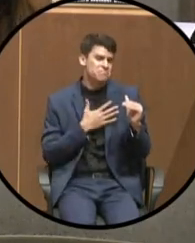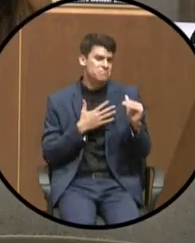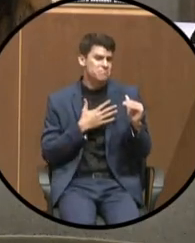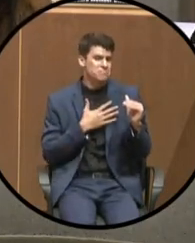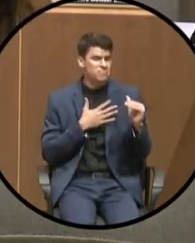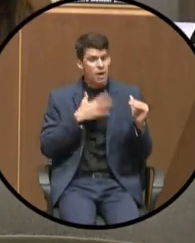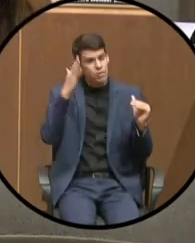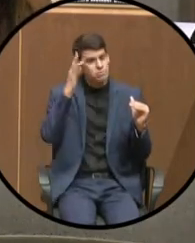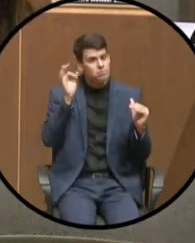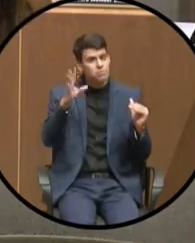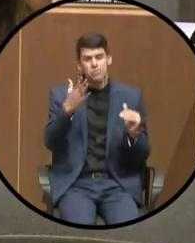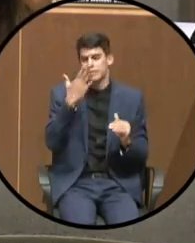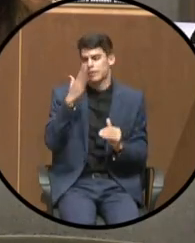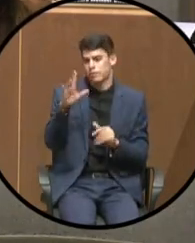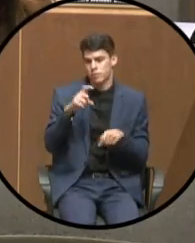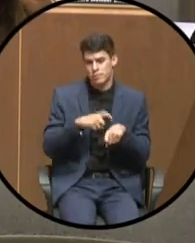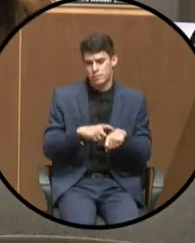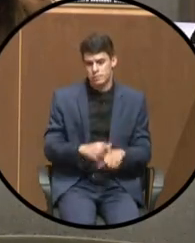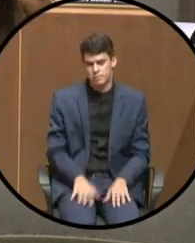my stance, and thank you for your time.